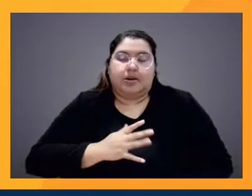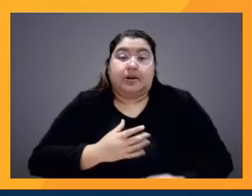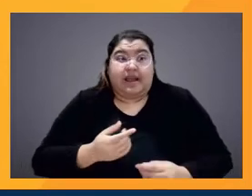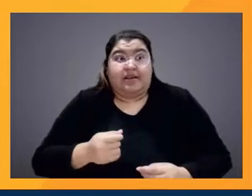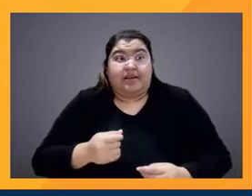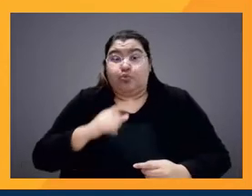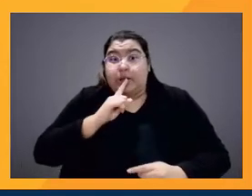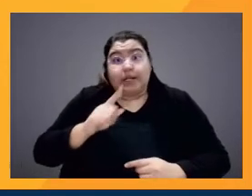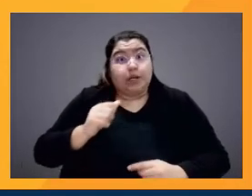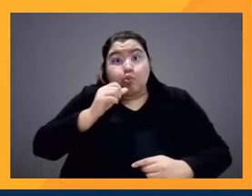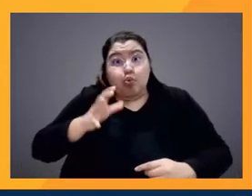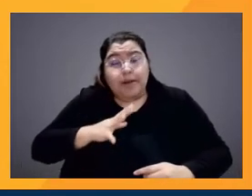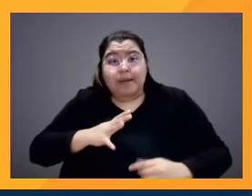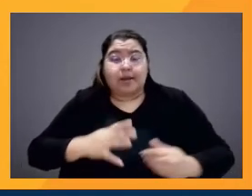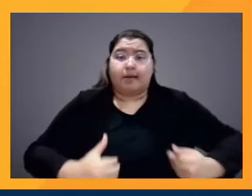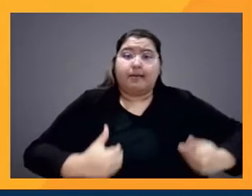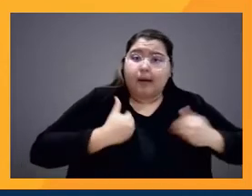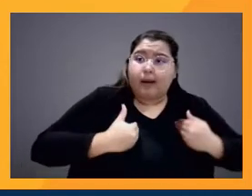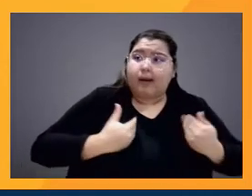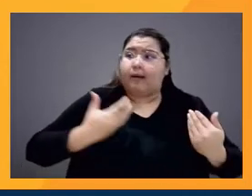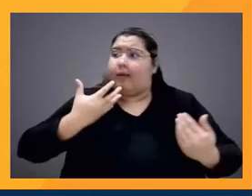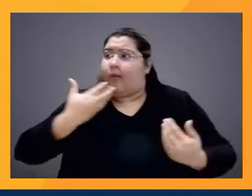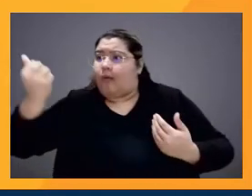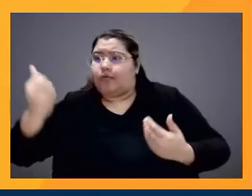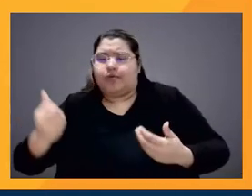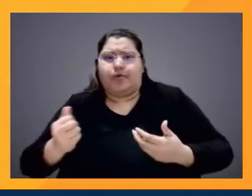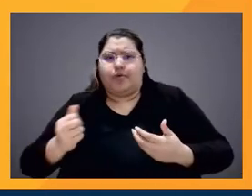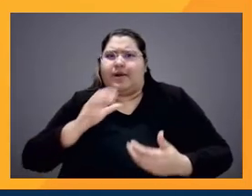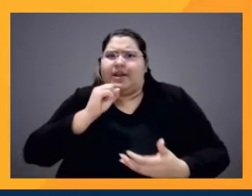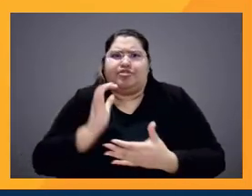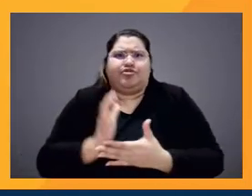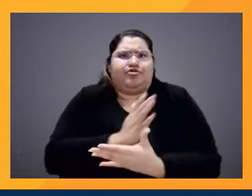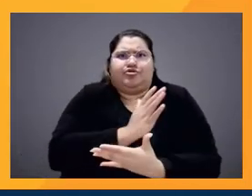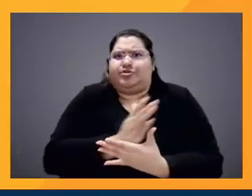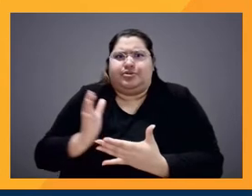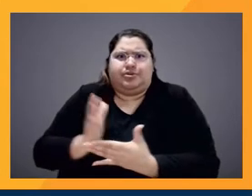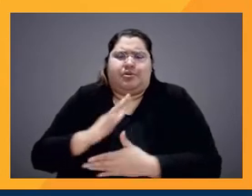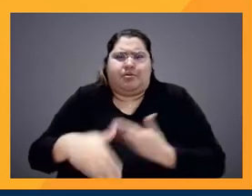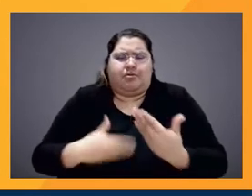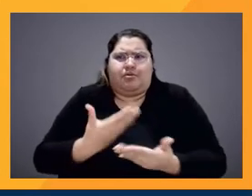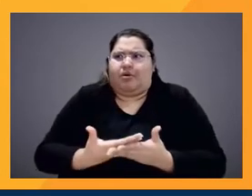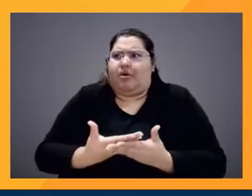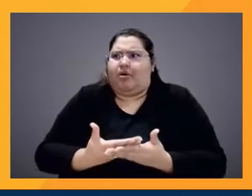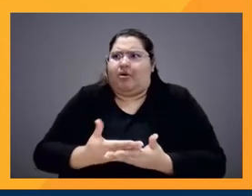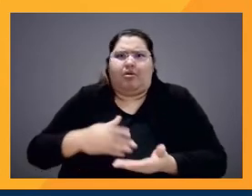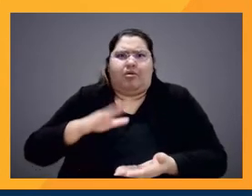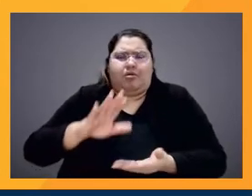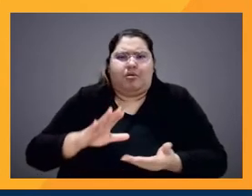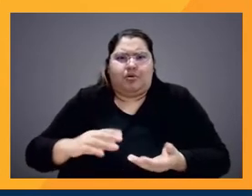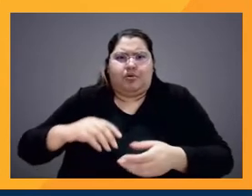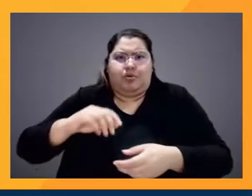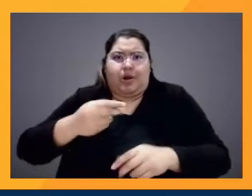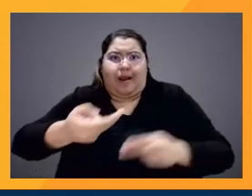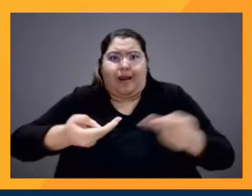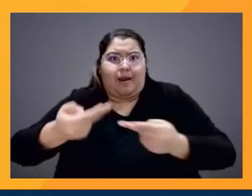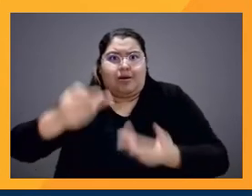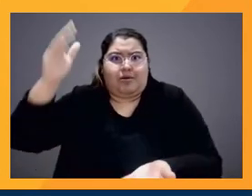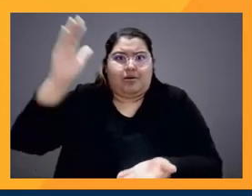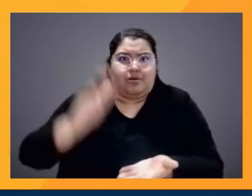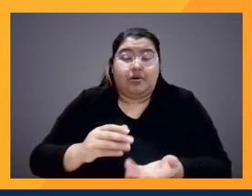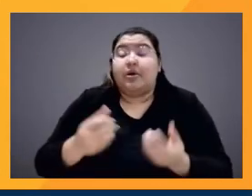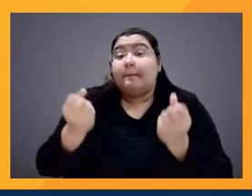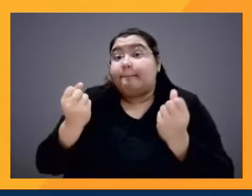unemployed. And you and I have spoken before about long-term unemployment. So tell me about some of the difficult dynamics at play there, and